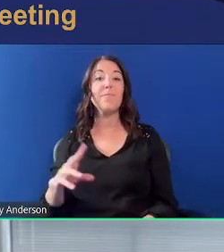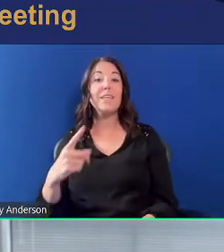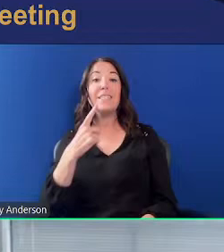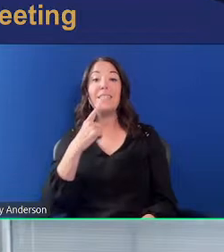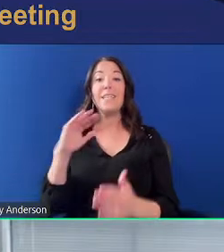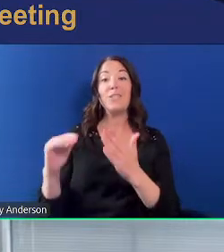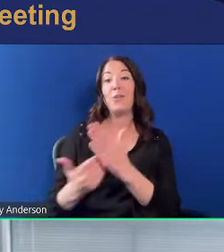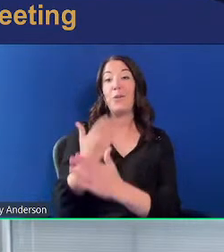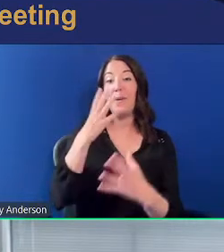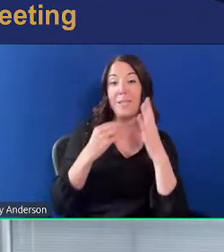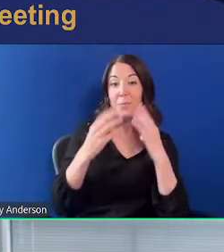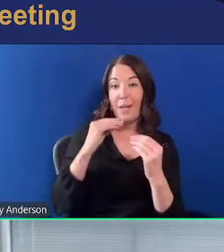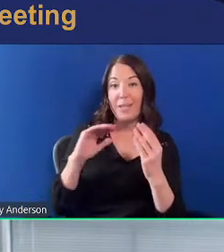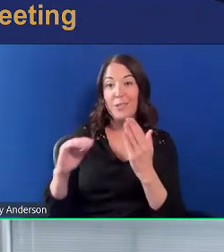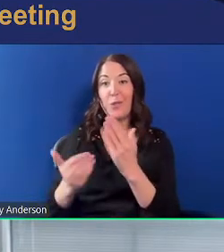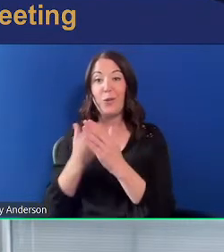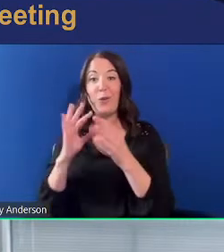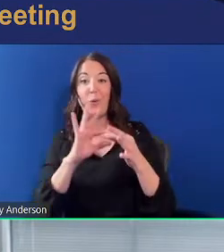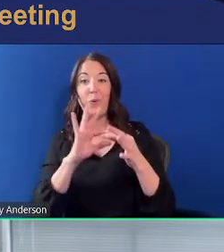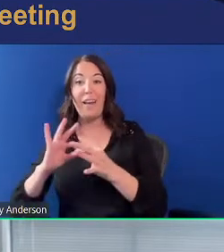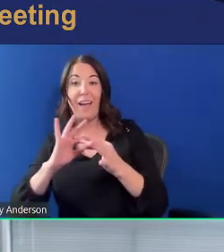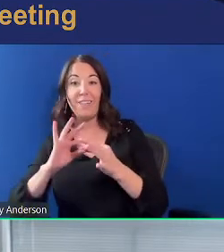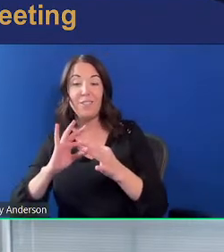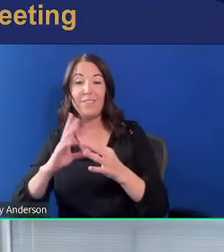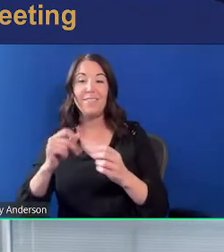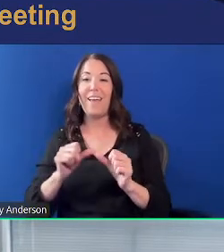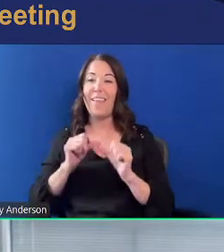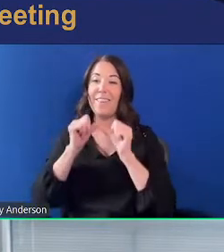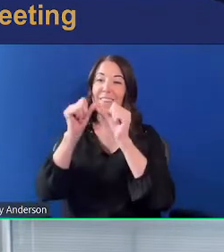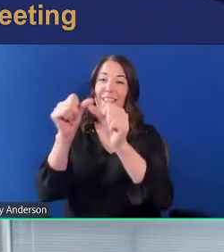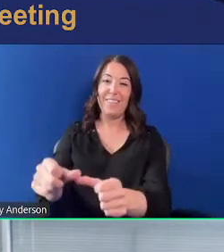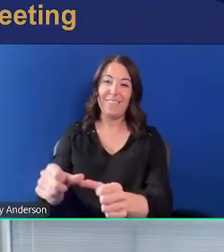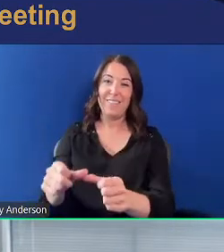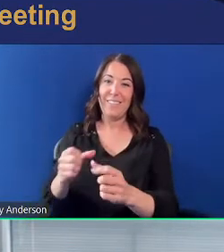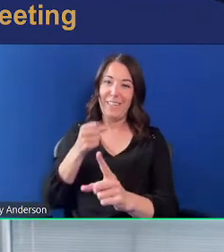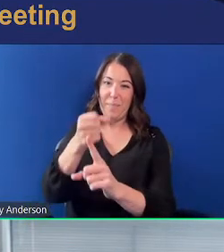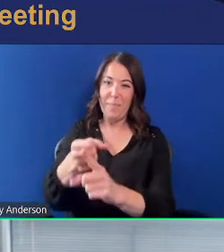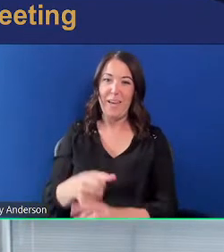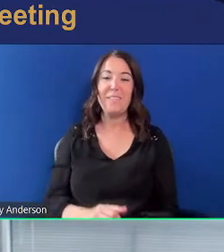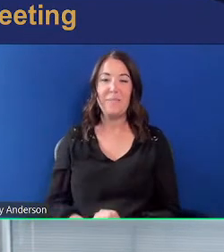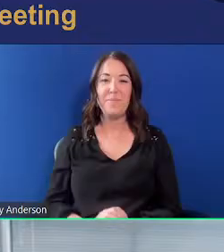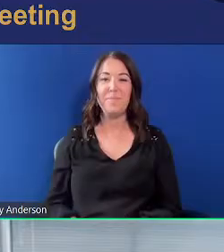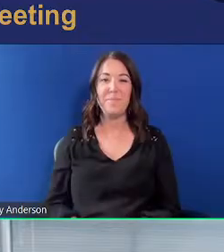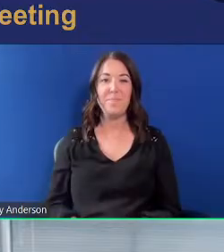experiences, new connections, and lasting impact.